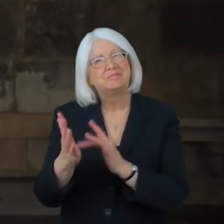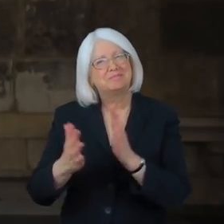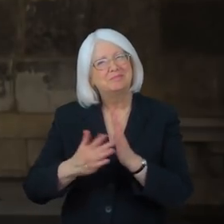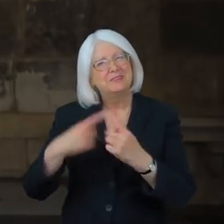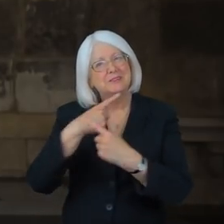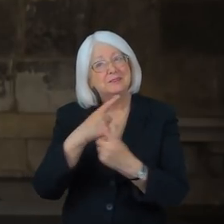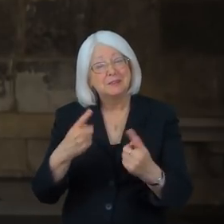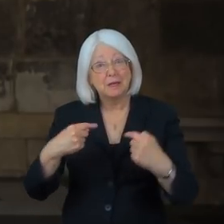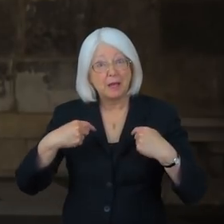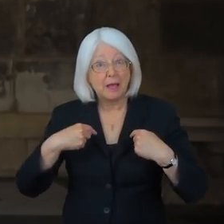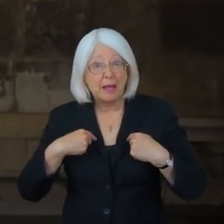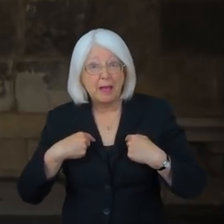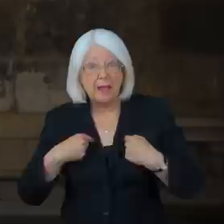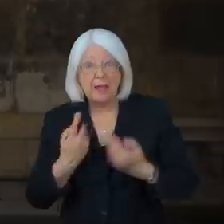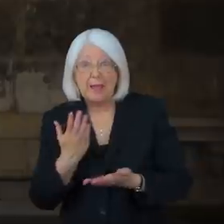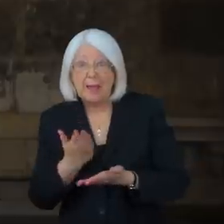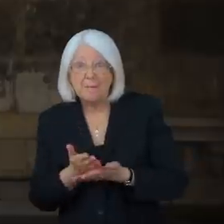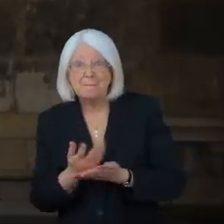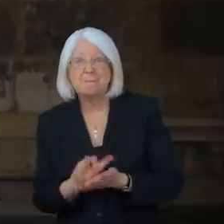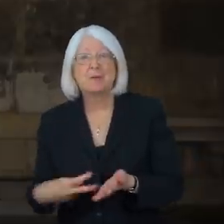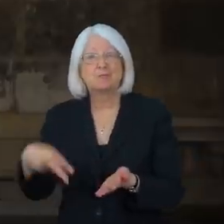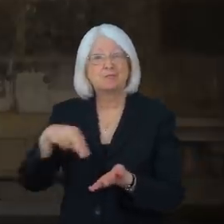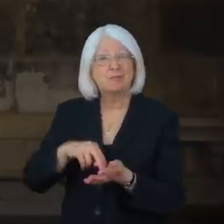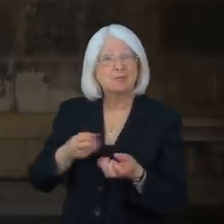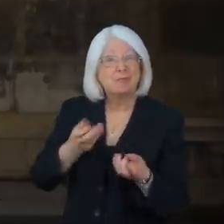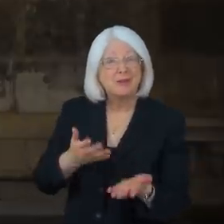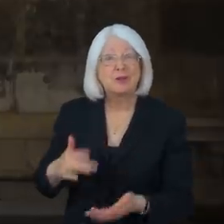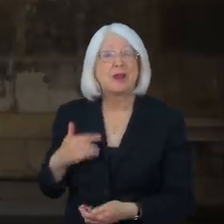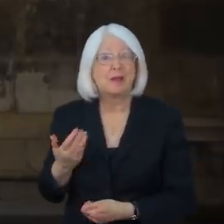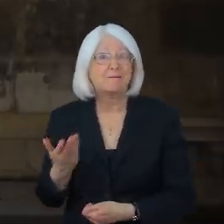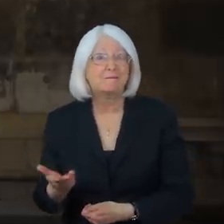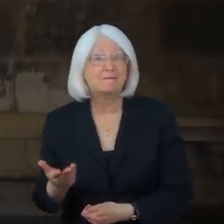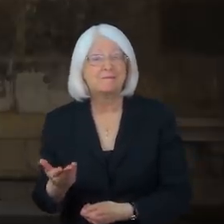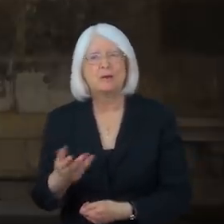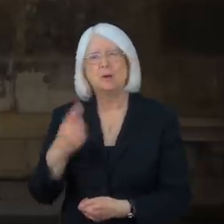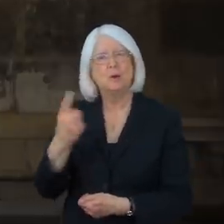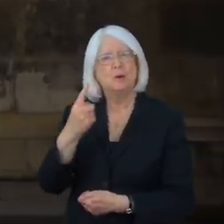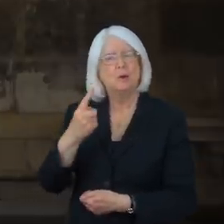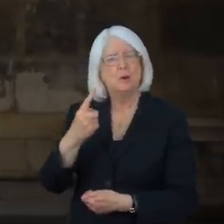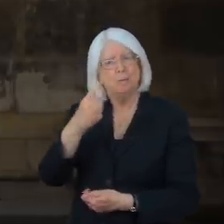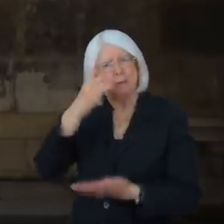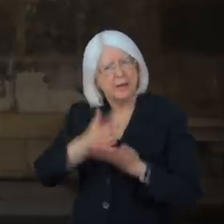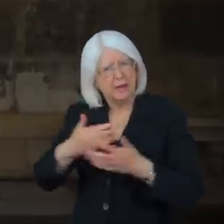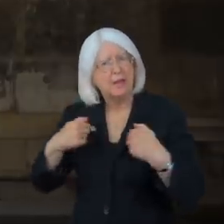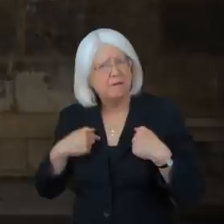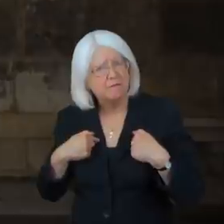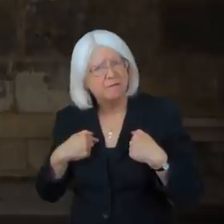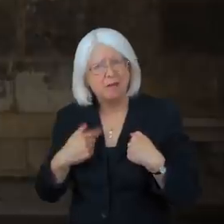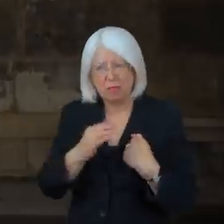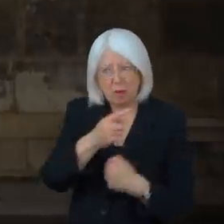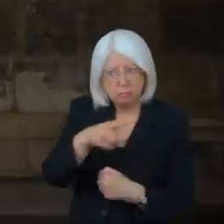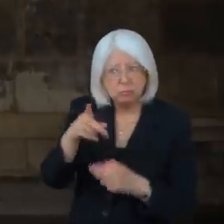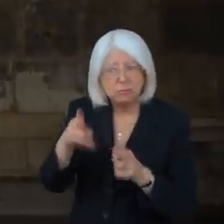Jesus said, "I am the resurrection and the life. He who believes in me, though he die, yet shall